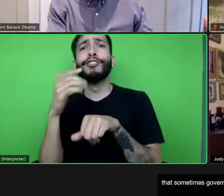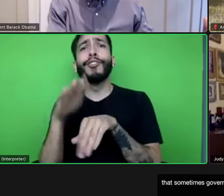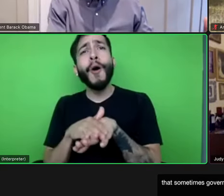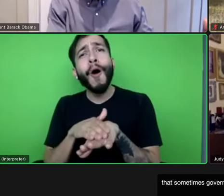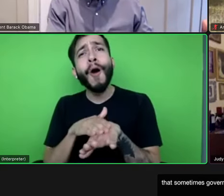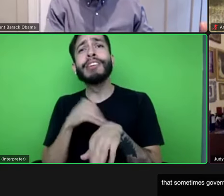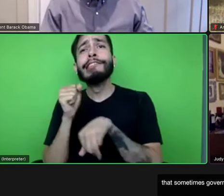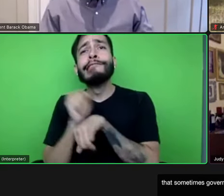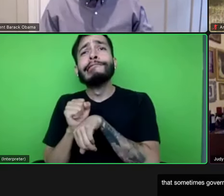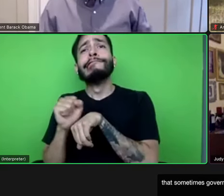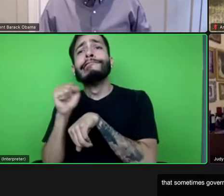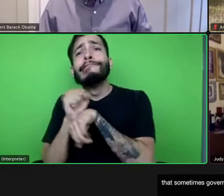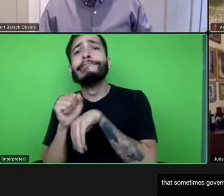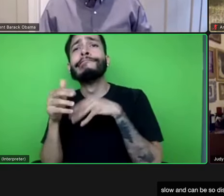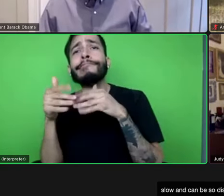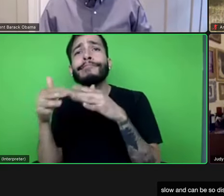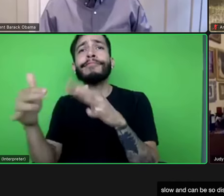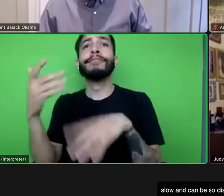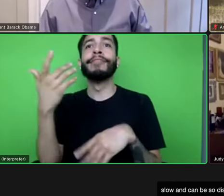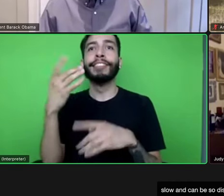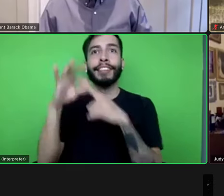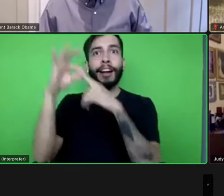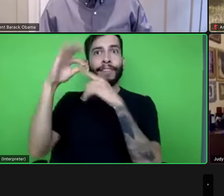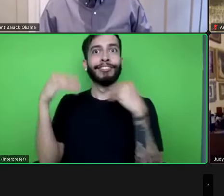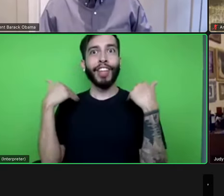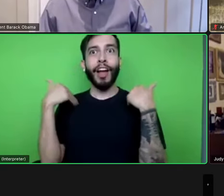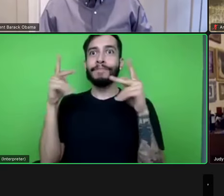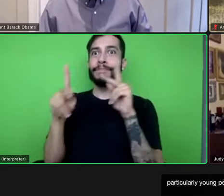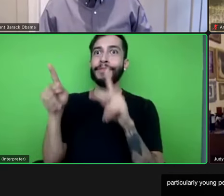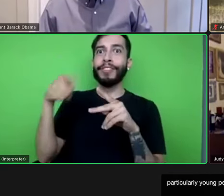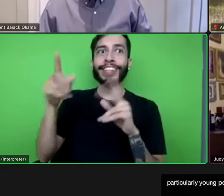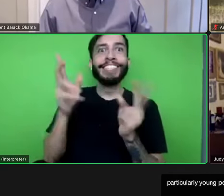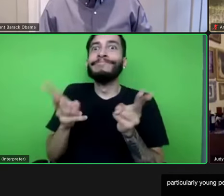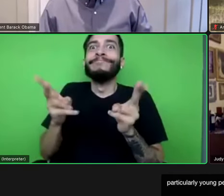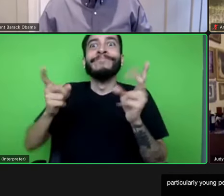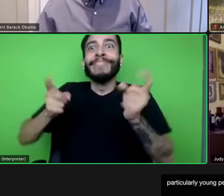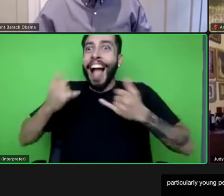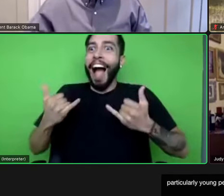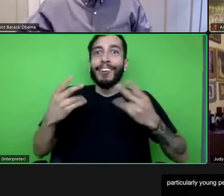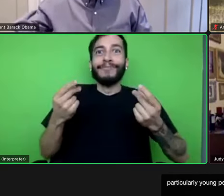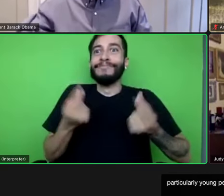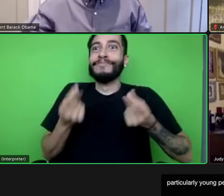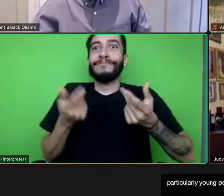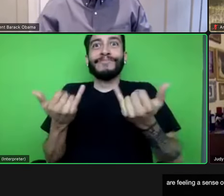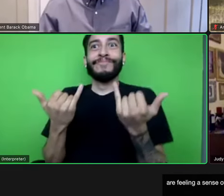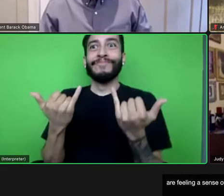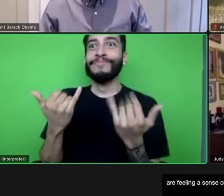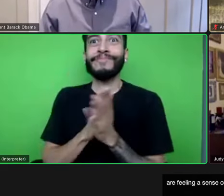particularly young people who are feeling a sense of urgency about stuff, maybe shy away from